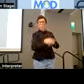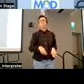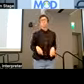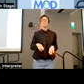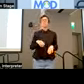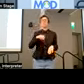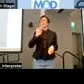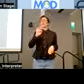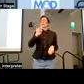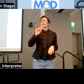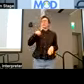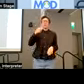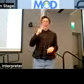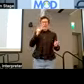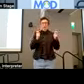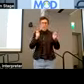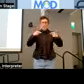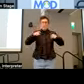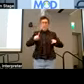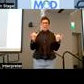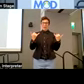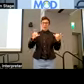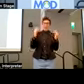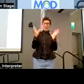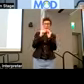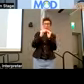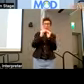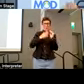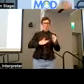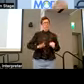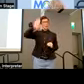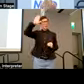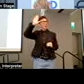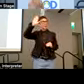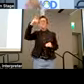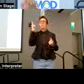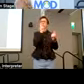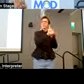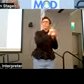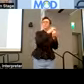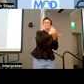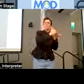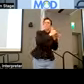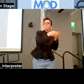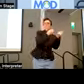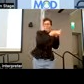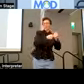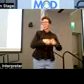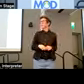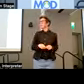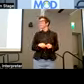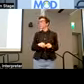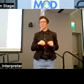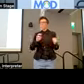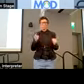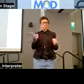you need an accommodation during the event, please raise your hand and we'll have someone come over and find you. And Mary, do you